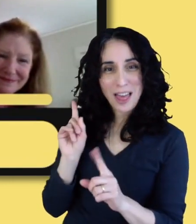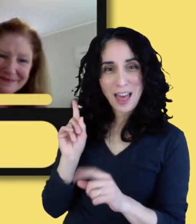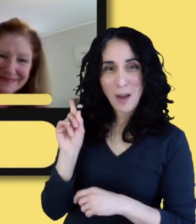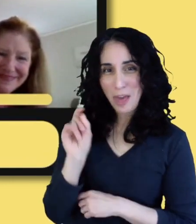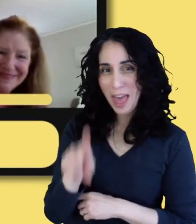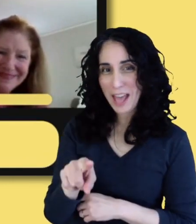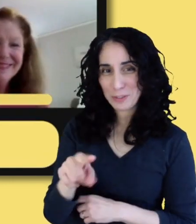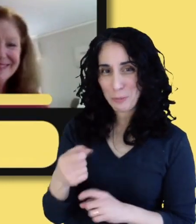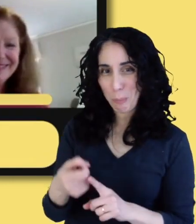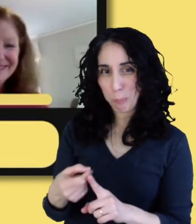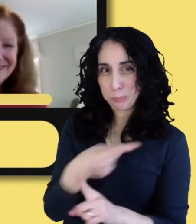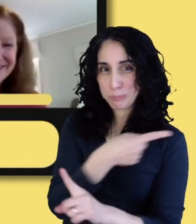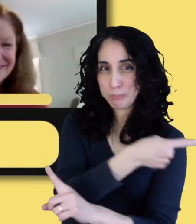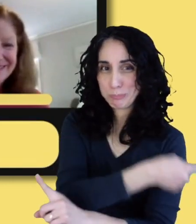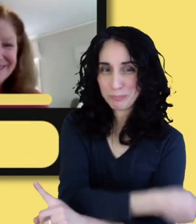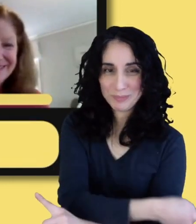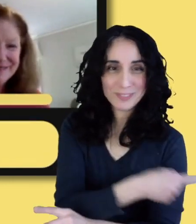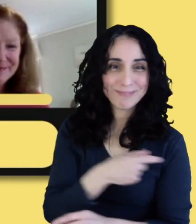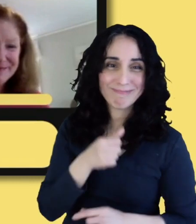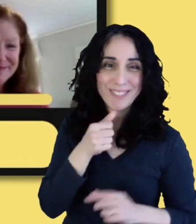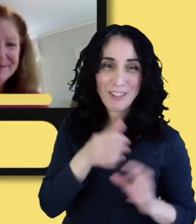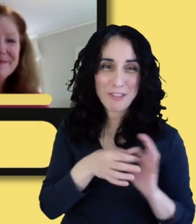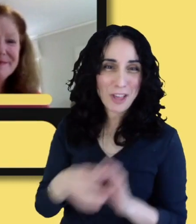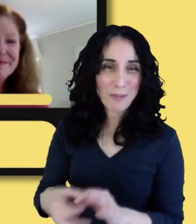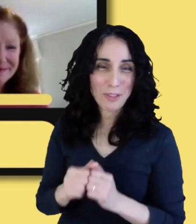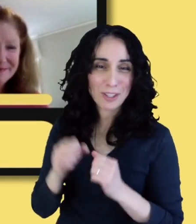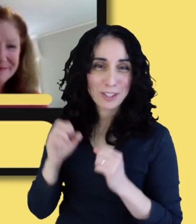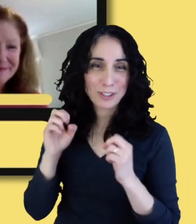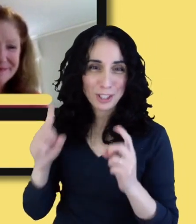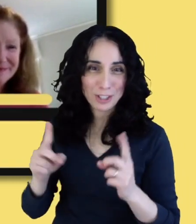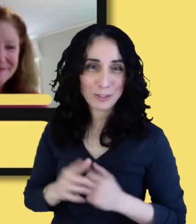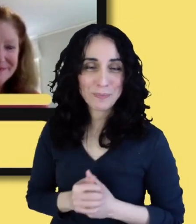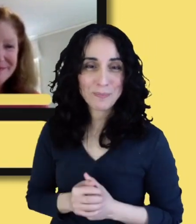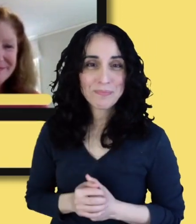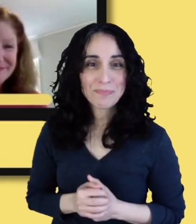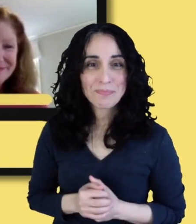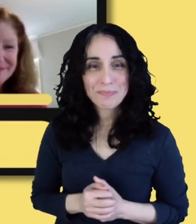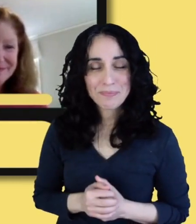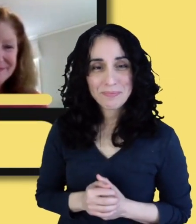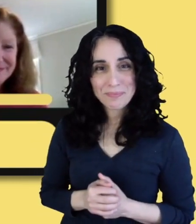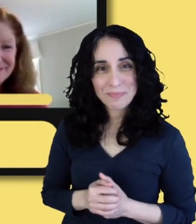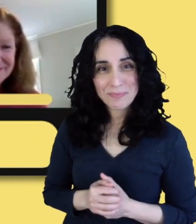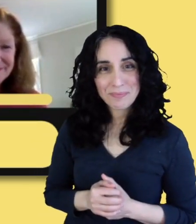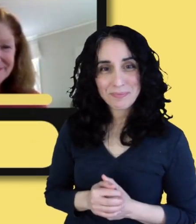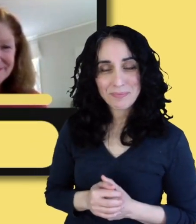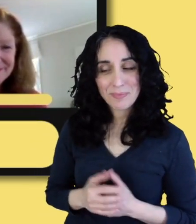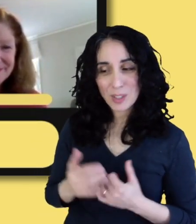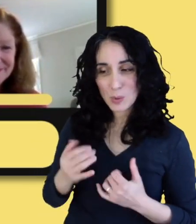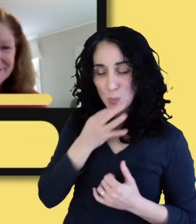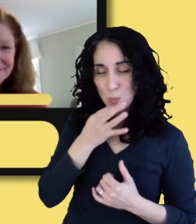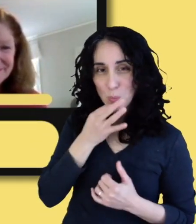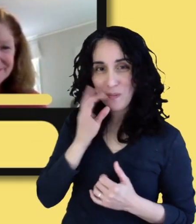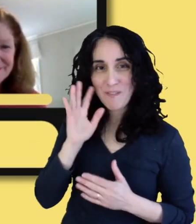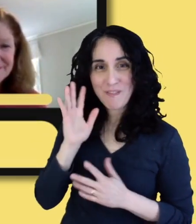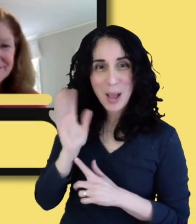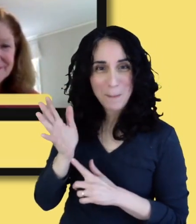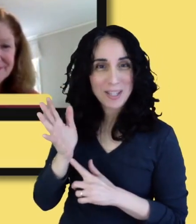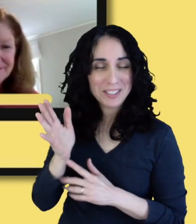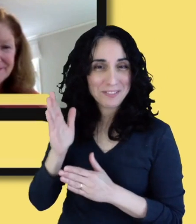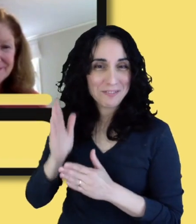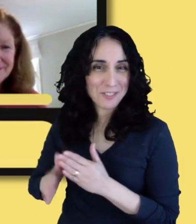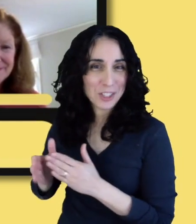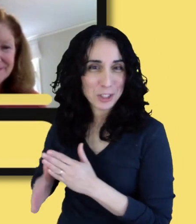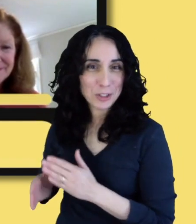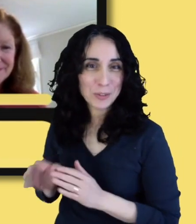not at all really connected to education that I'm curious about. We're coming up on 5 minutes, which we're about to do